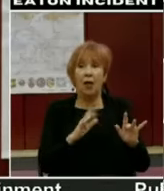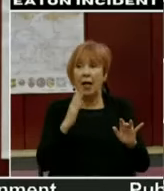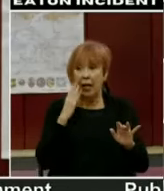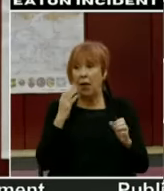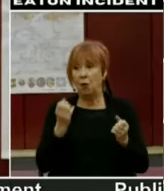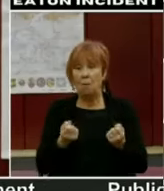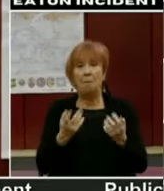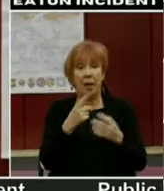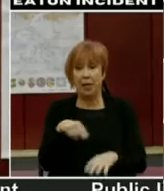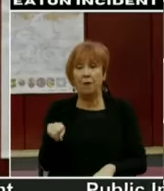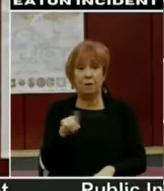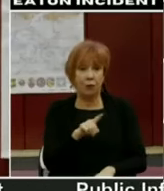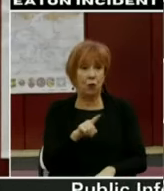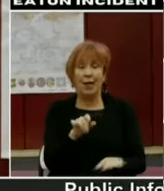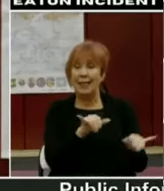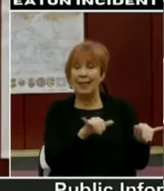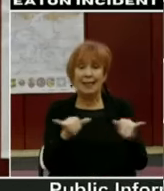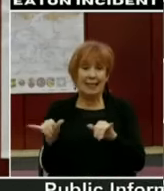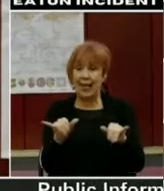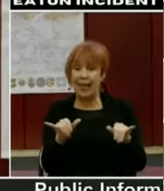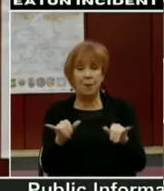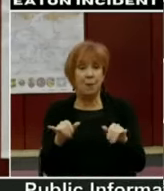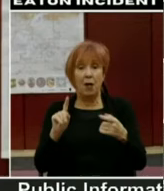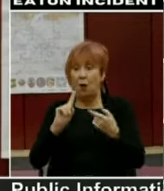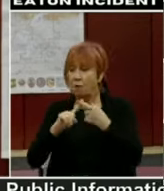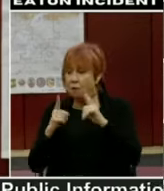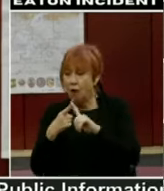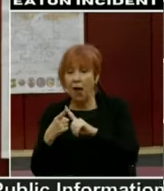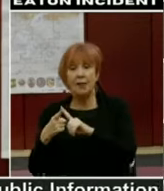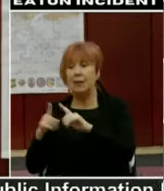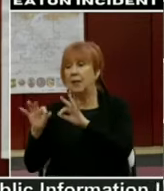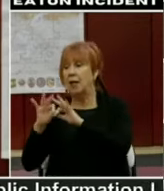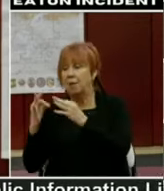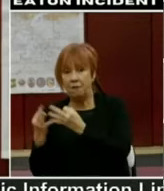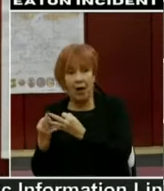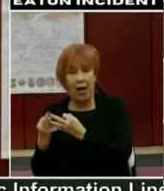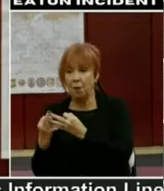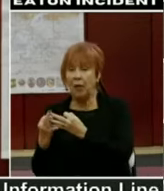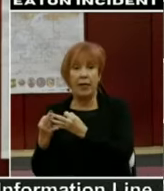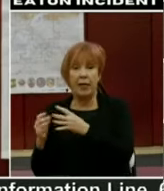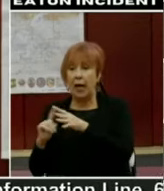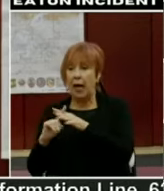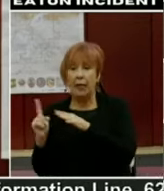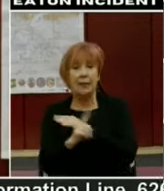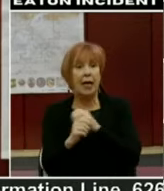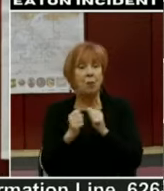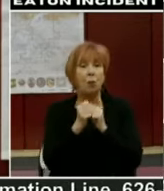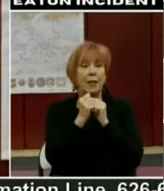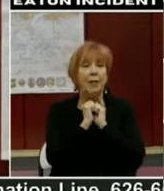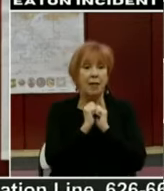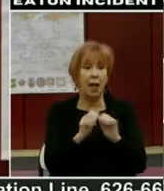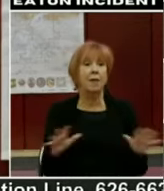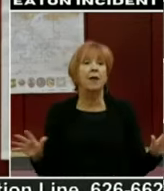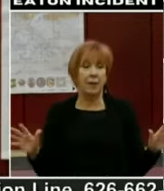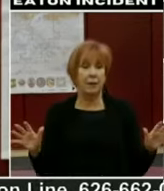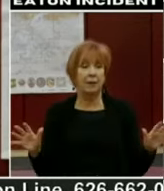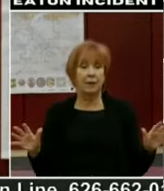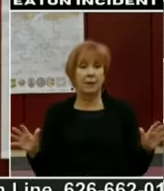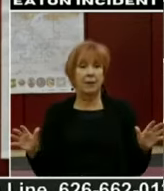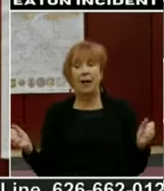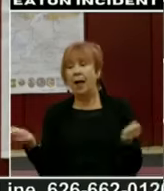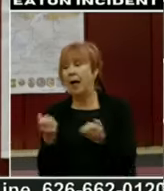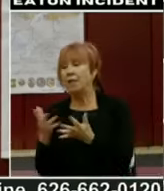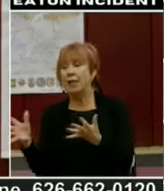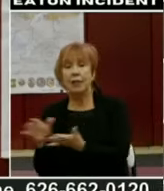similar crises or you have friends and family and loved ones who are, and we're living this with all of you. On top of all that, we certainly